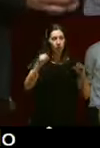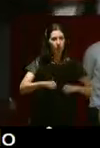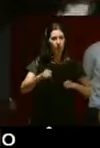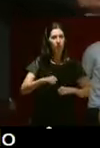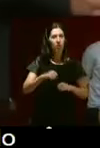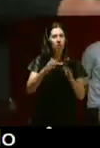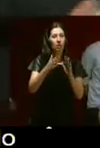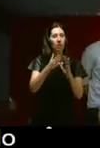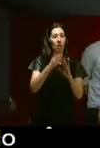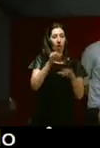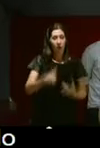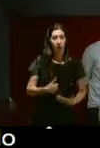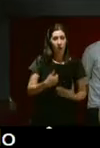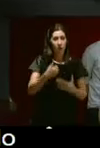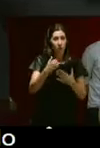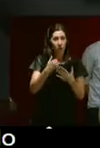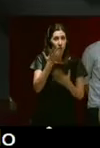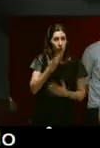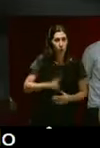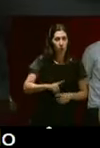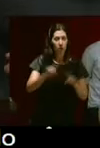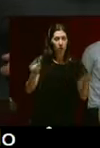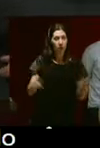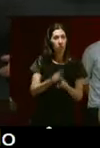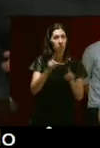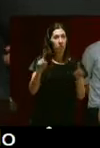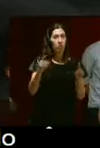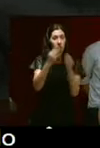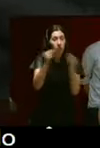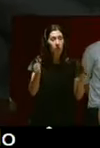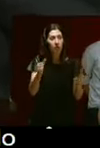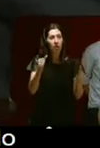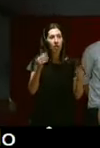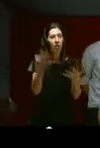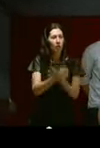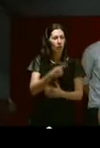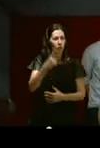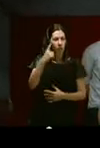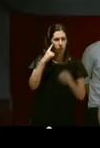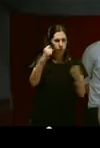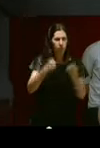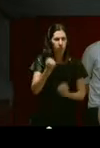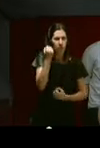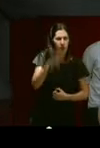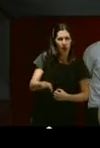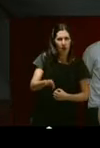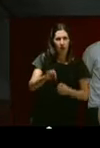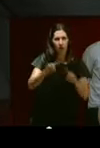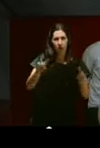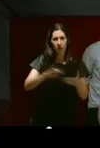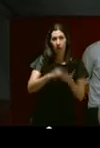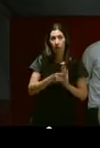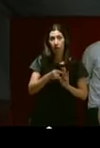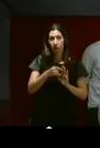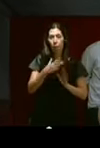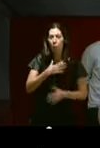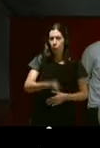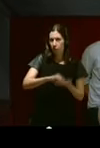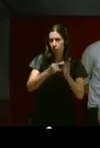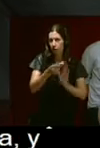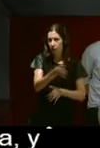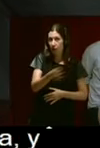years from now, when the elderly people who are not familiar with technology